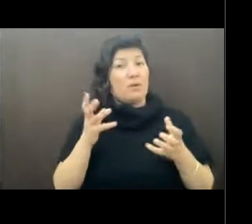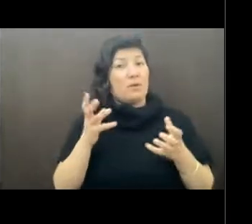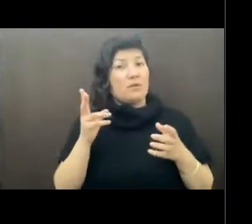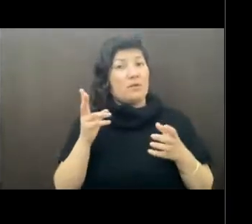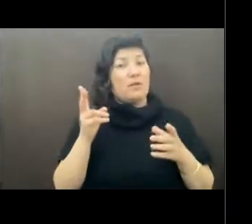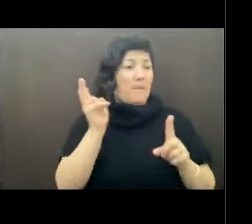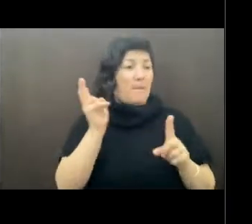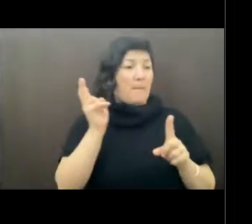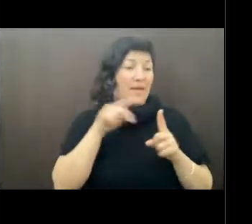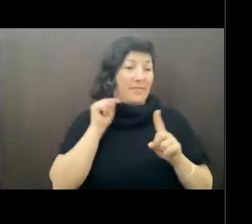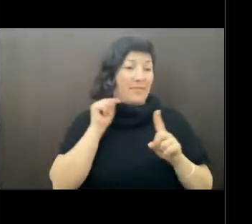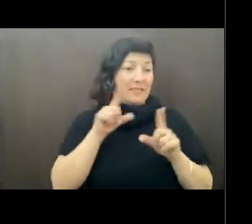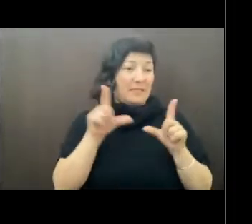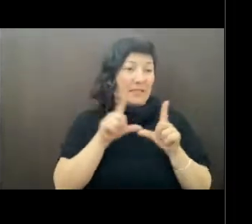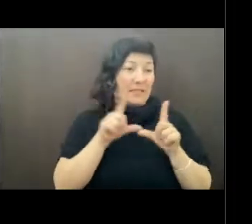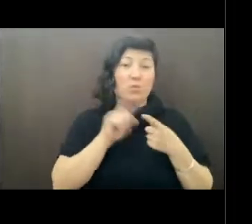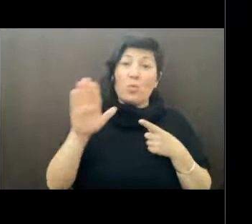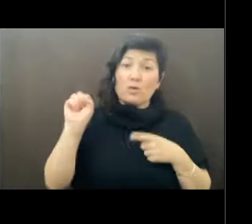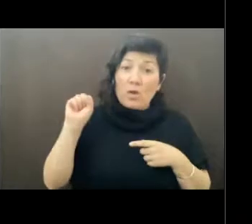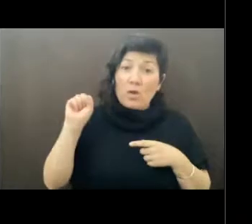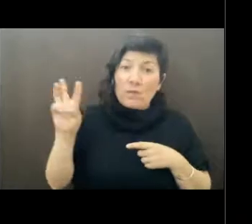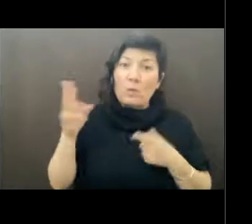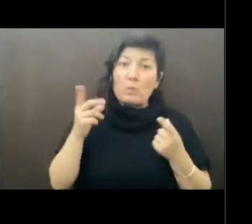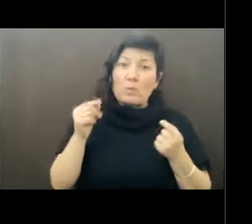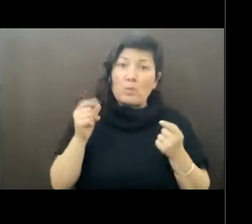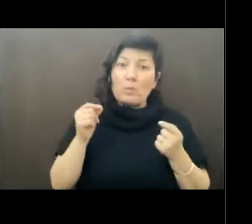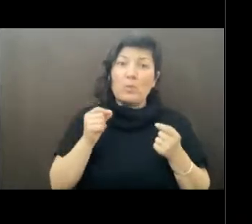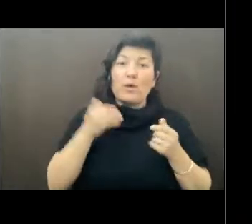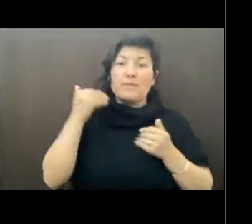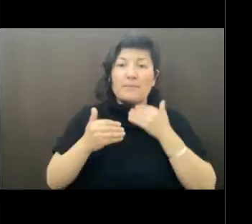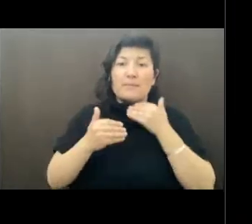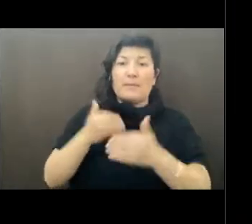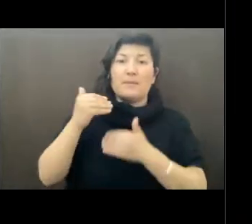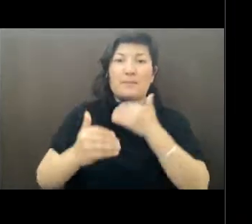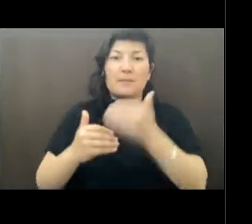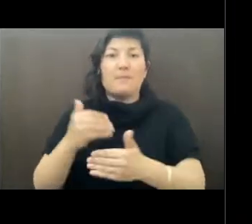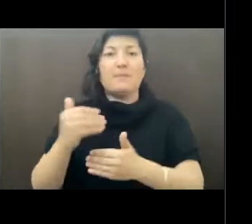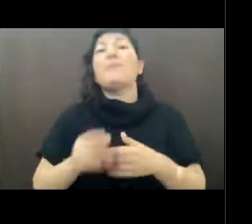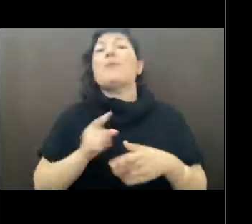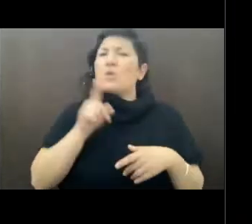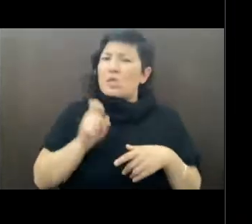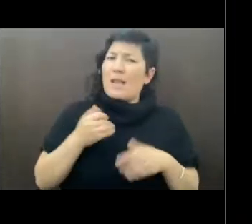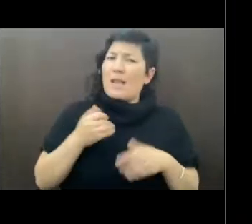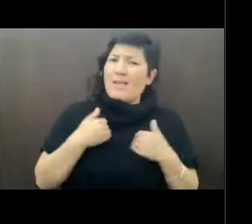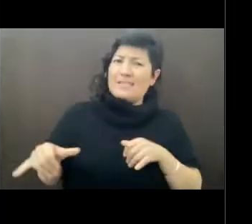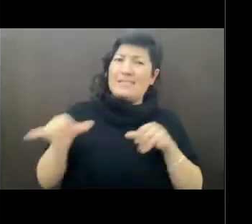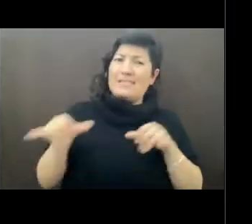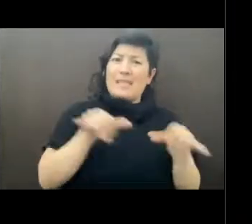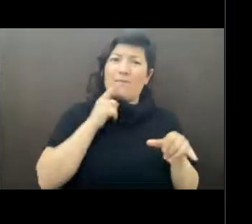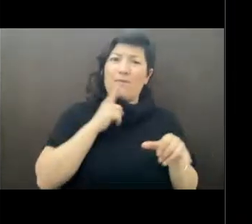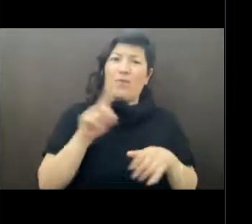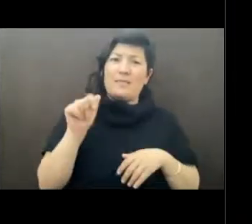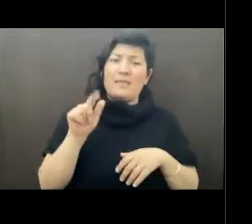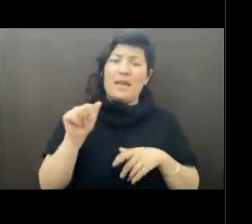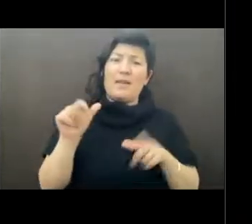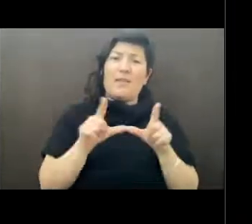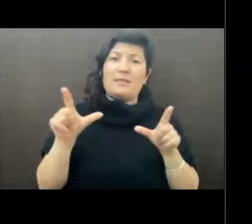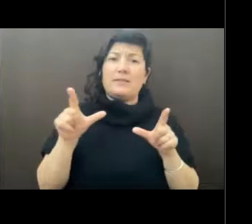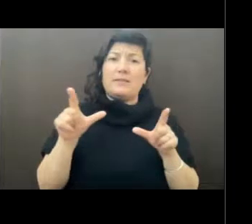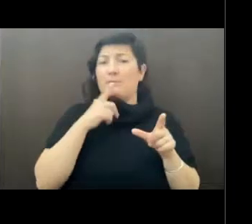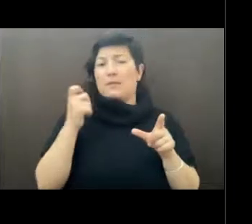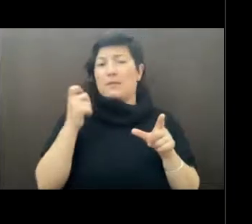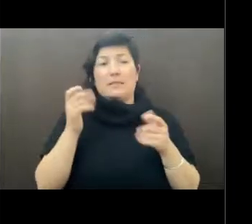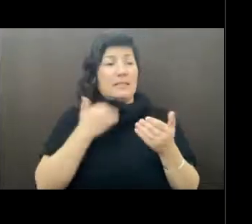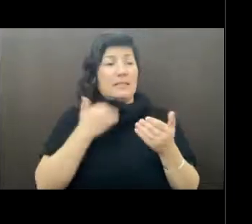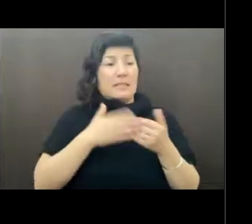this license to your software. We should be doing the same thing for data licenses. We should make it as easy as possible, make it as easy for